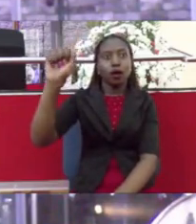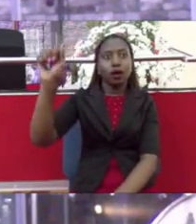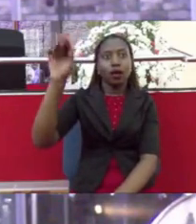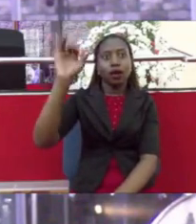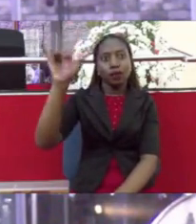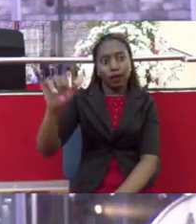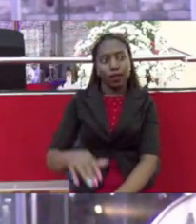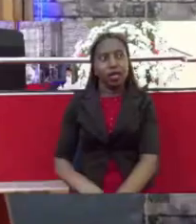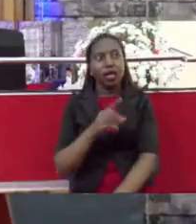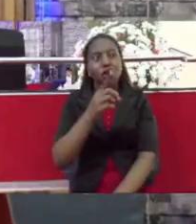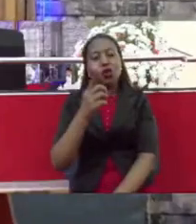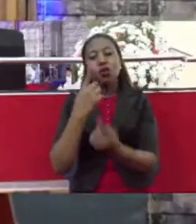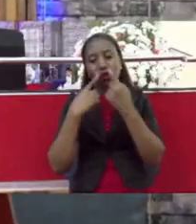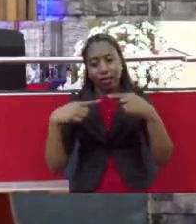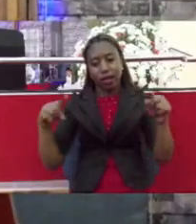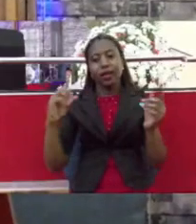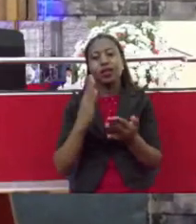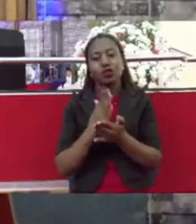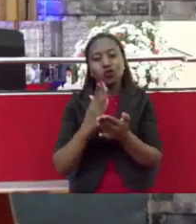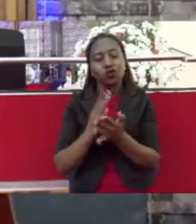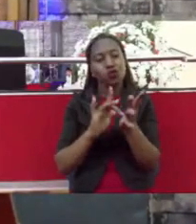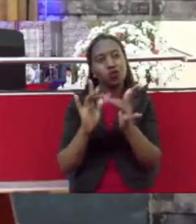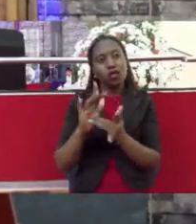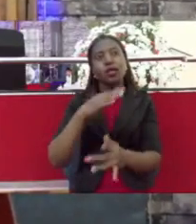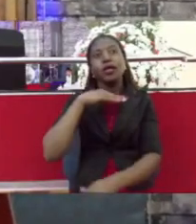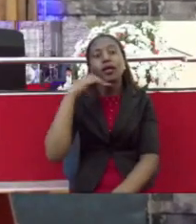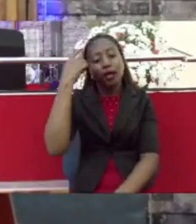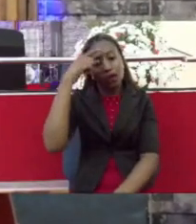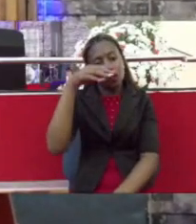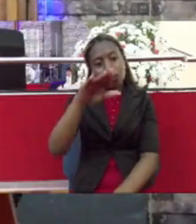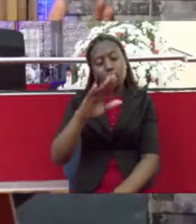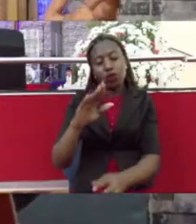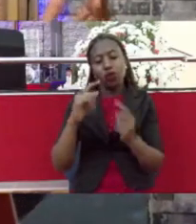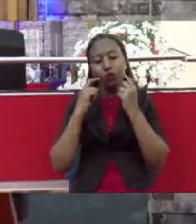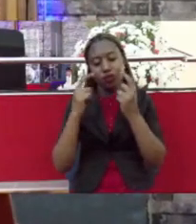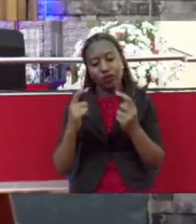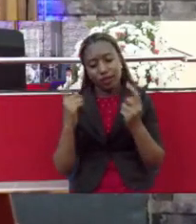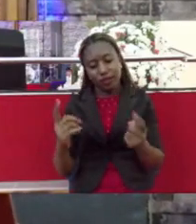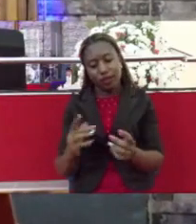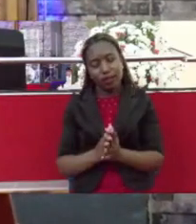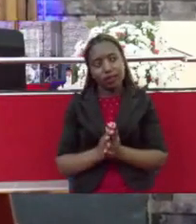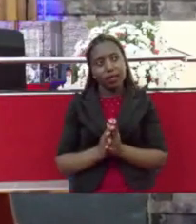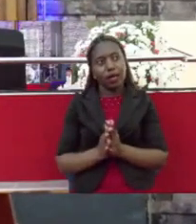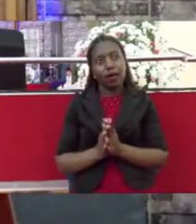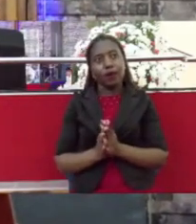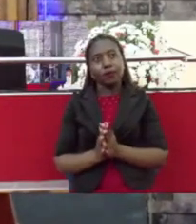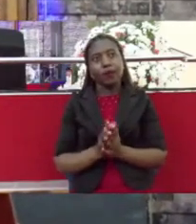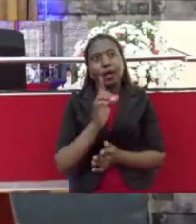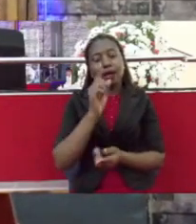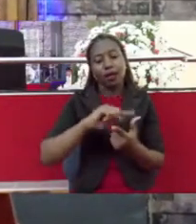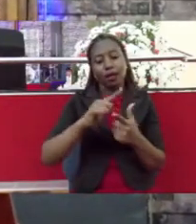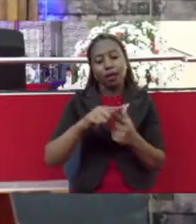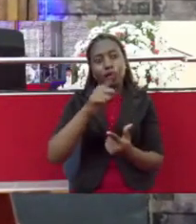that indeed he died for my sins. Unatangaza kwamba kwa hakika alinikufia dhambi zangu. And a turnaround comes in your life. Na ubadiliko